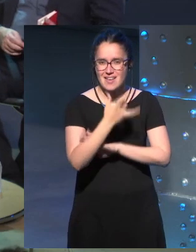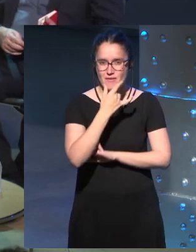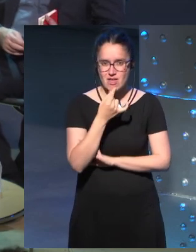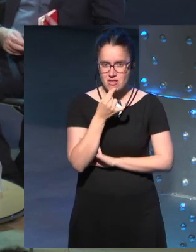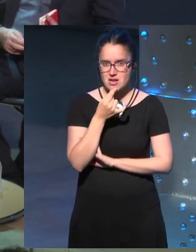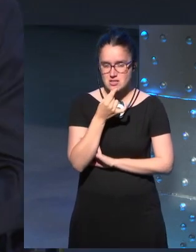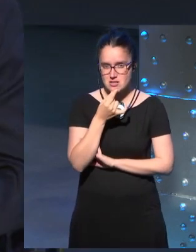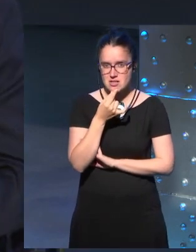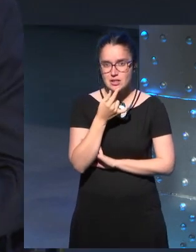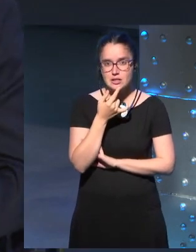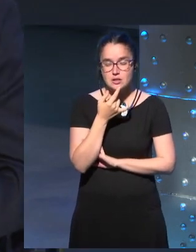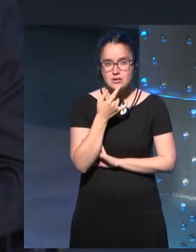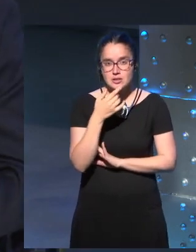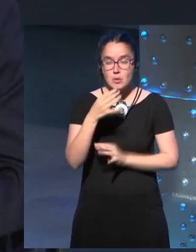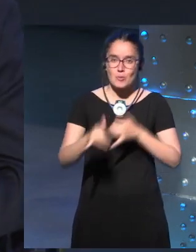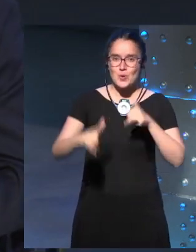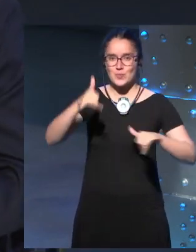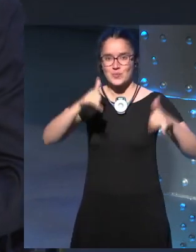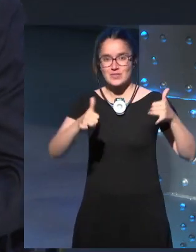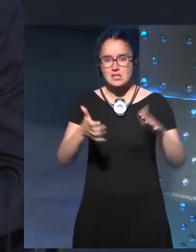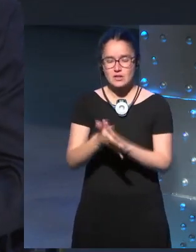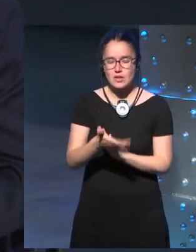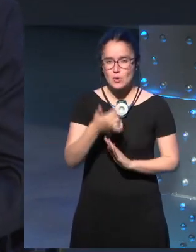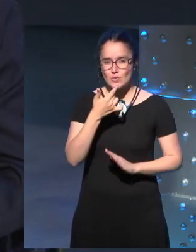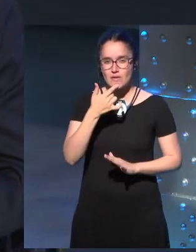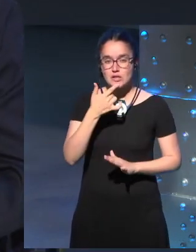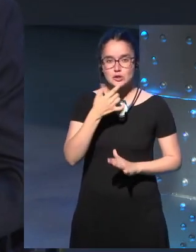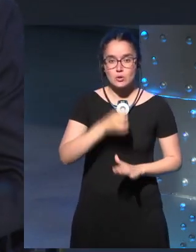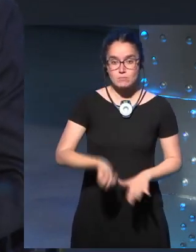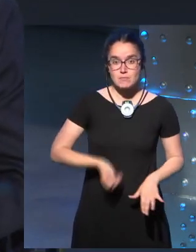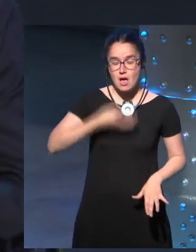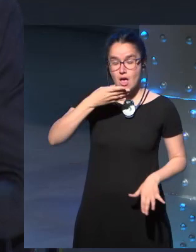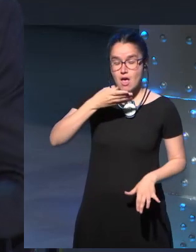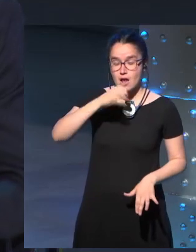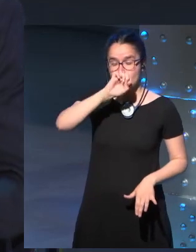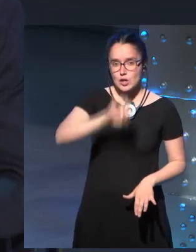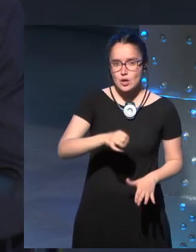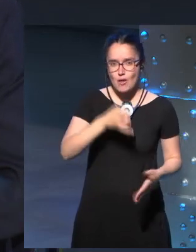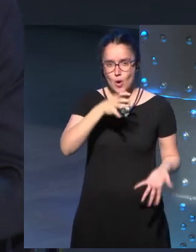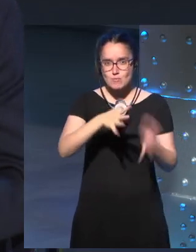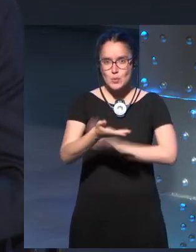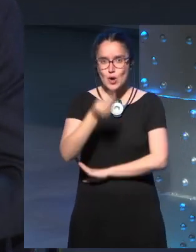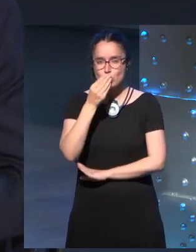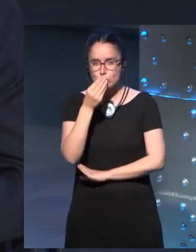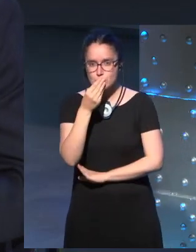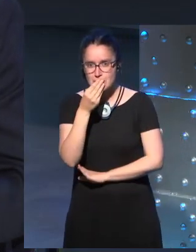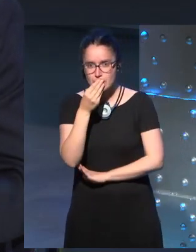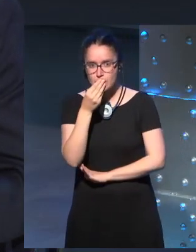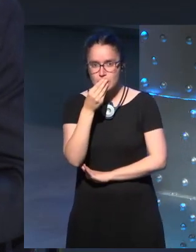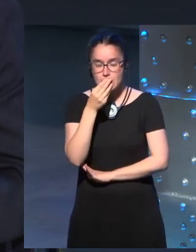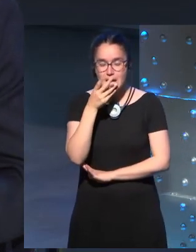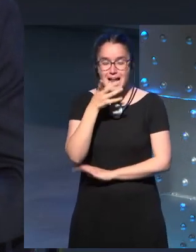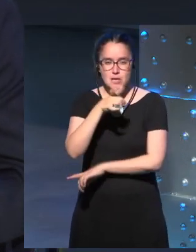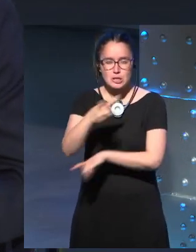but they can be lied. And they can be used. I mean, when I say that the supporter has become a consumer, I